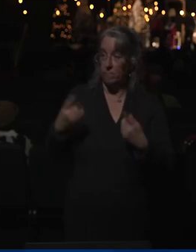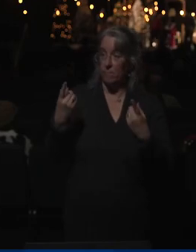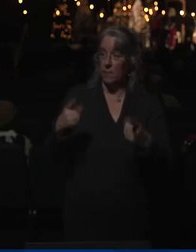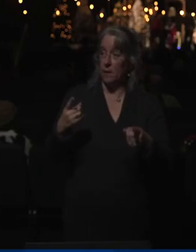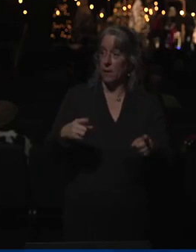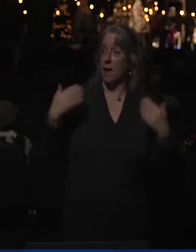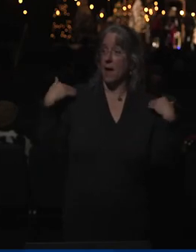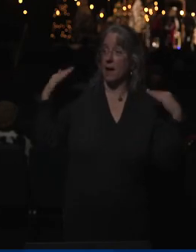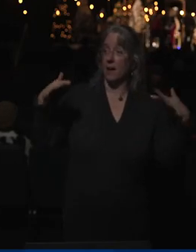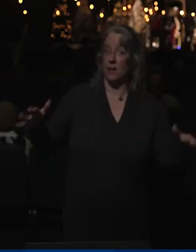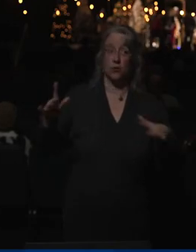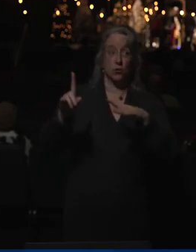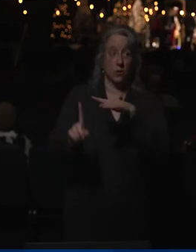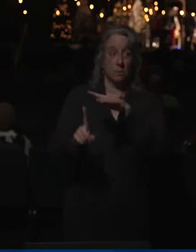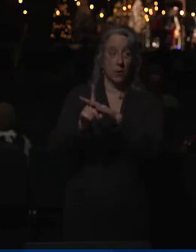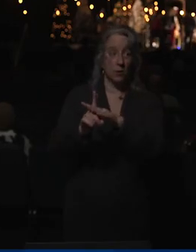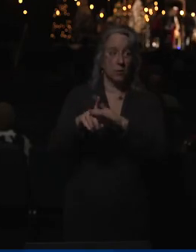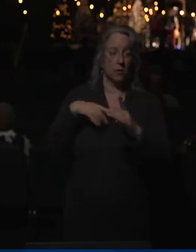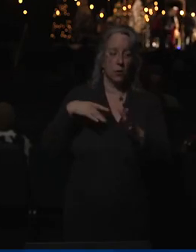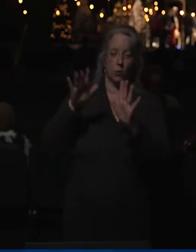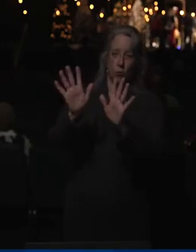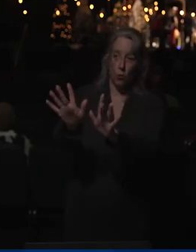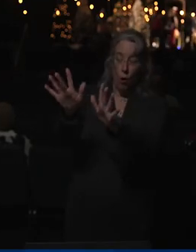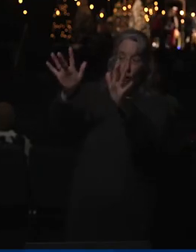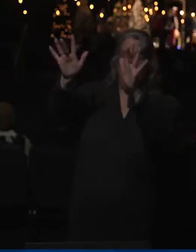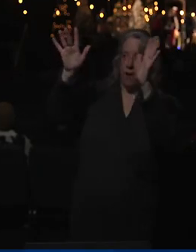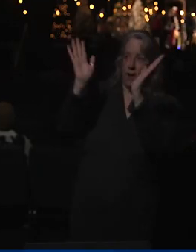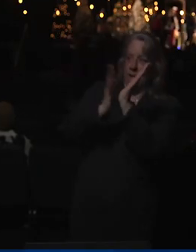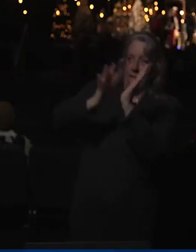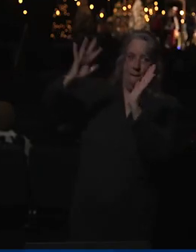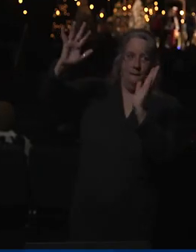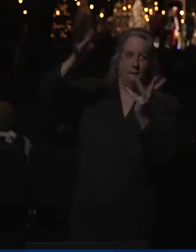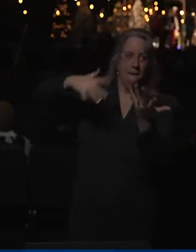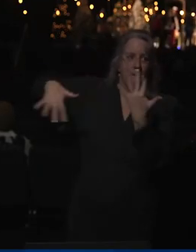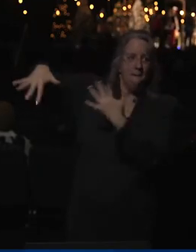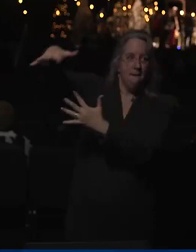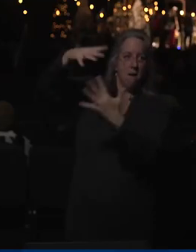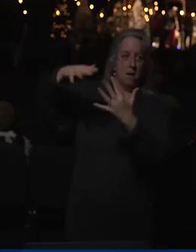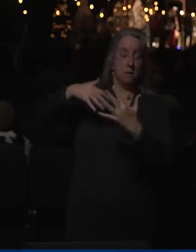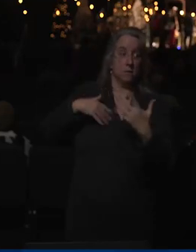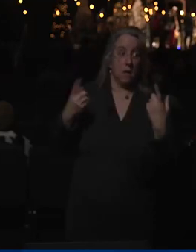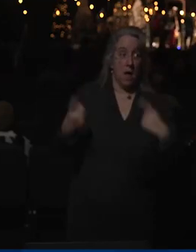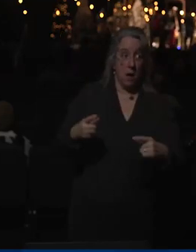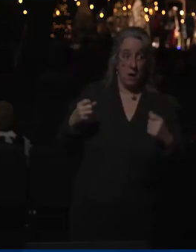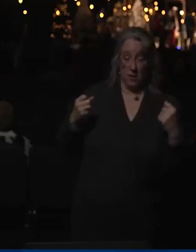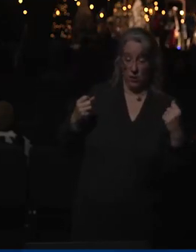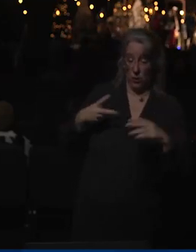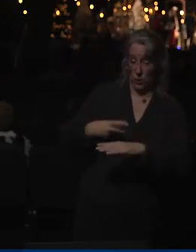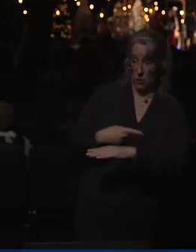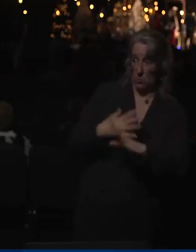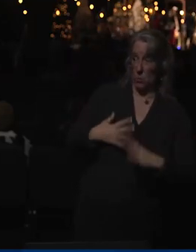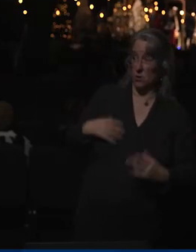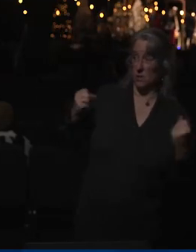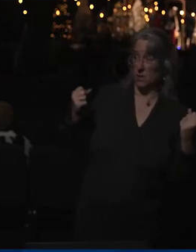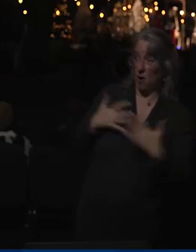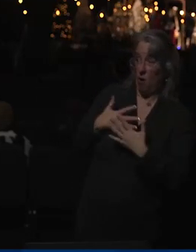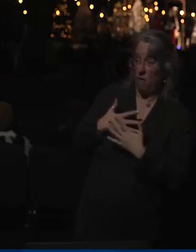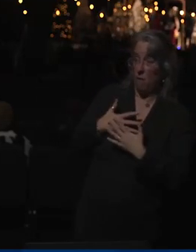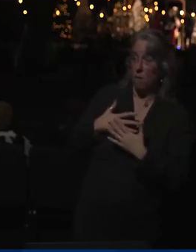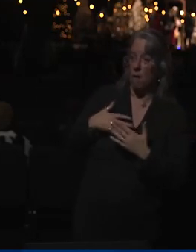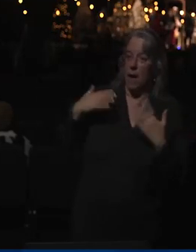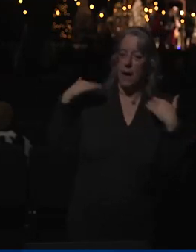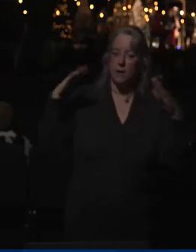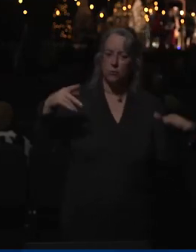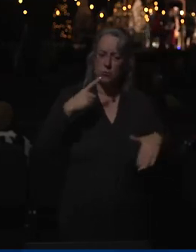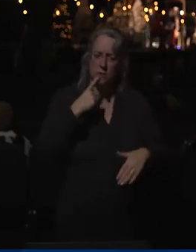appeared to them, and the glory of the Lord shone around them, and they were terrified. But the angel said to them,